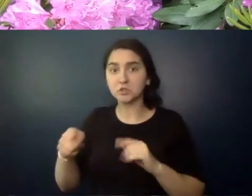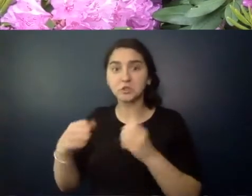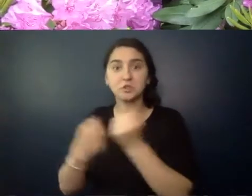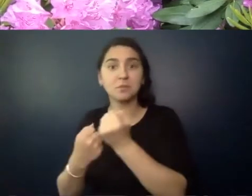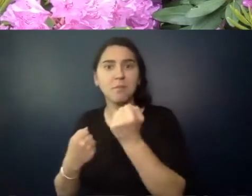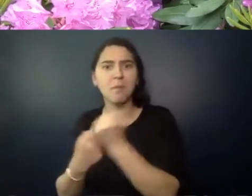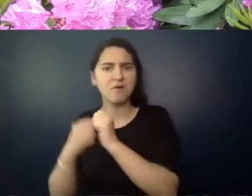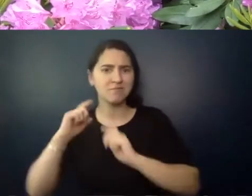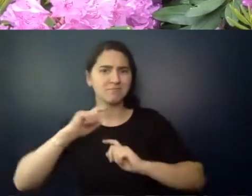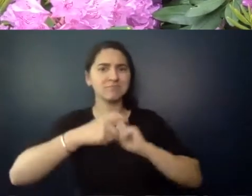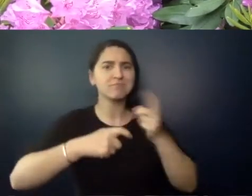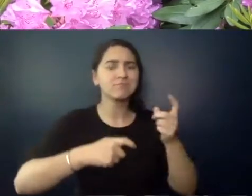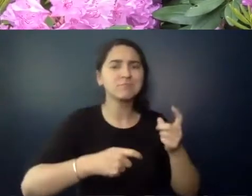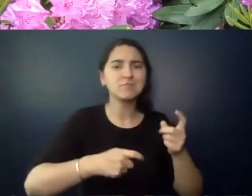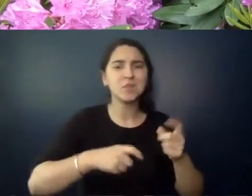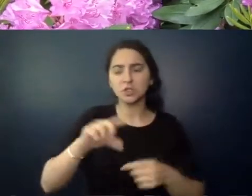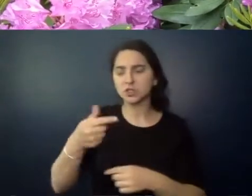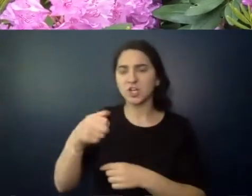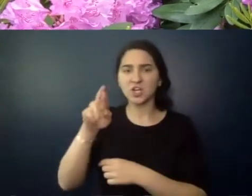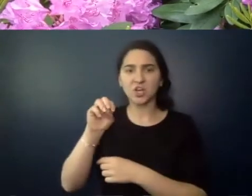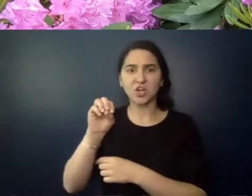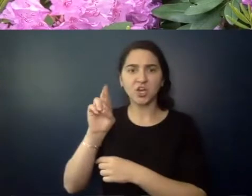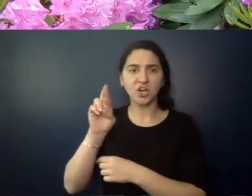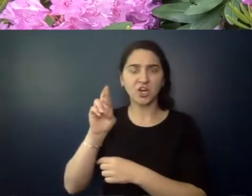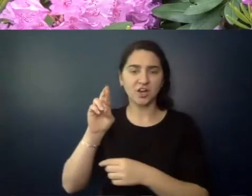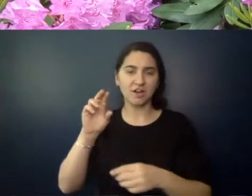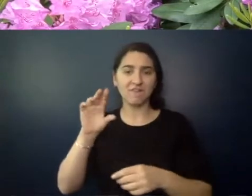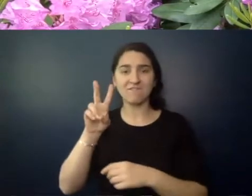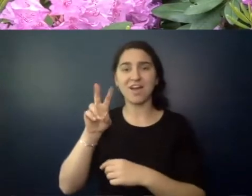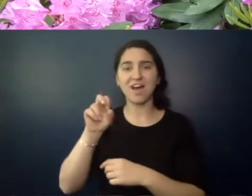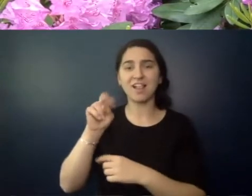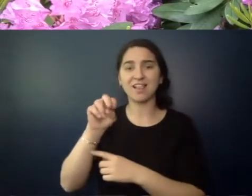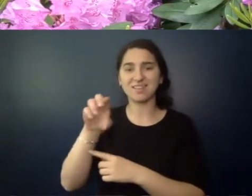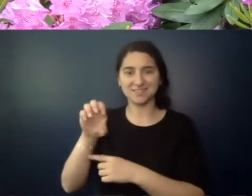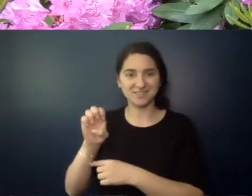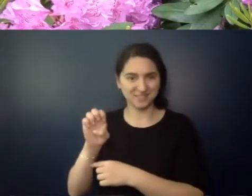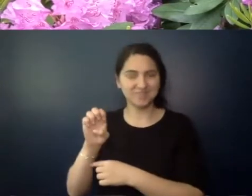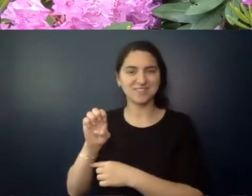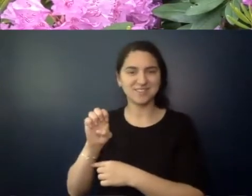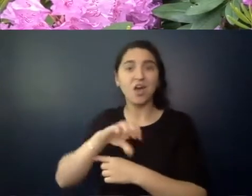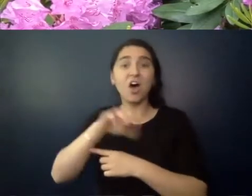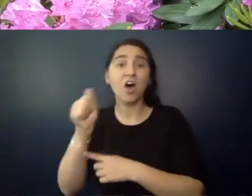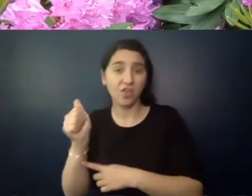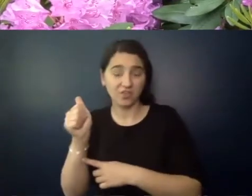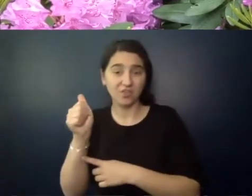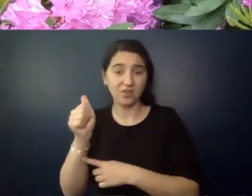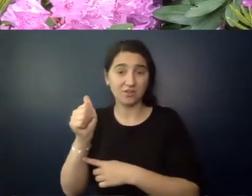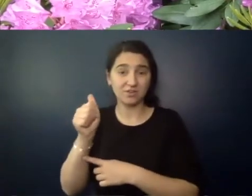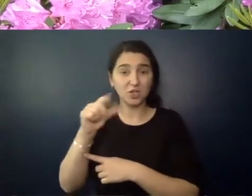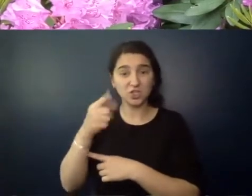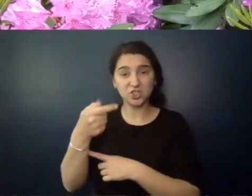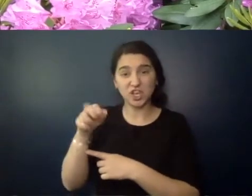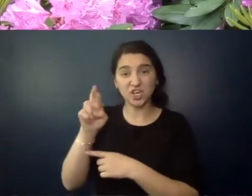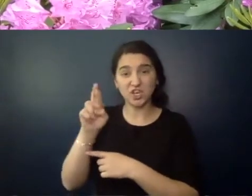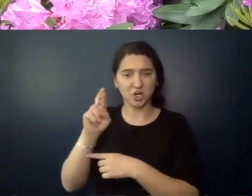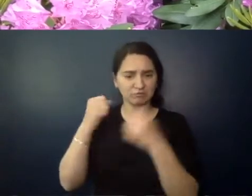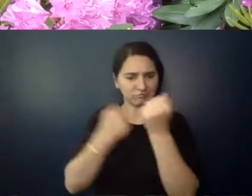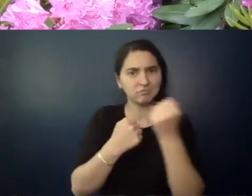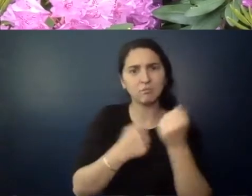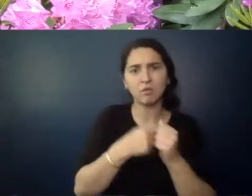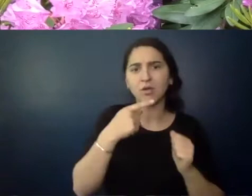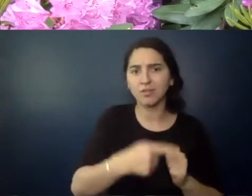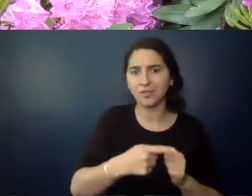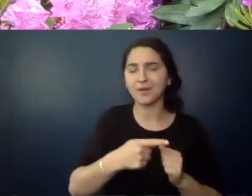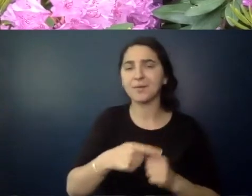She contributes to causes that reduce gender-based violence and other women's initiatives.